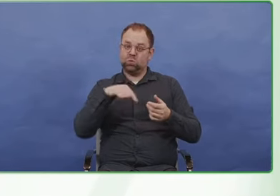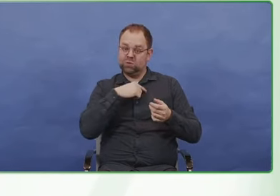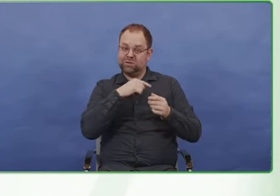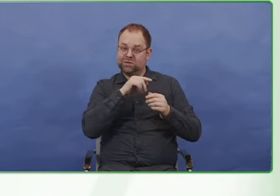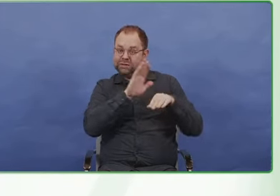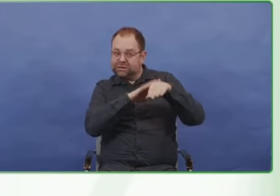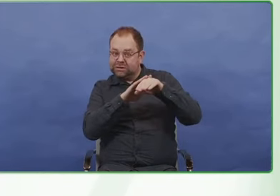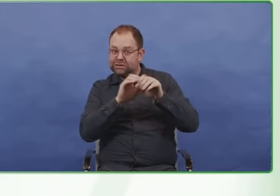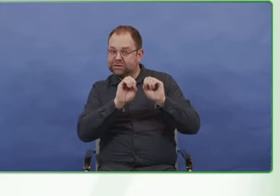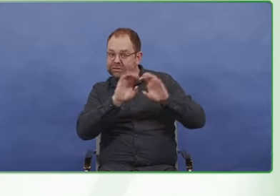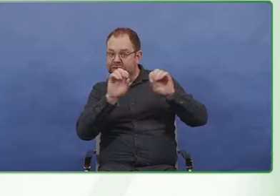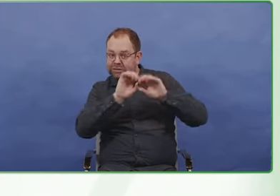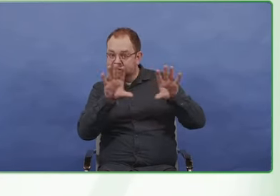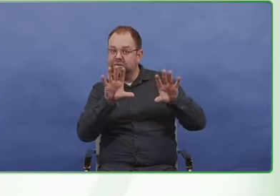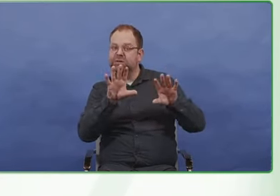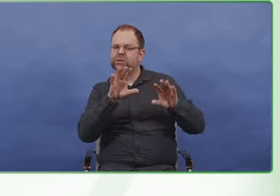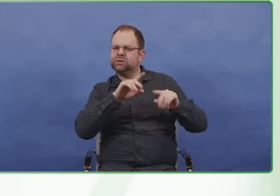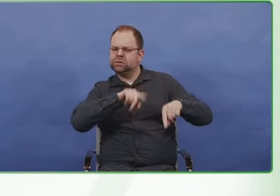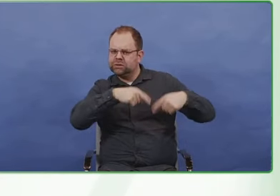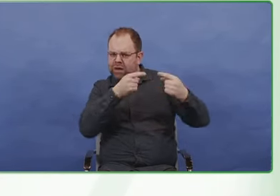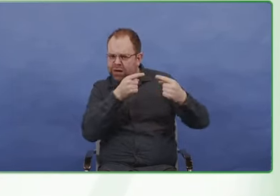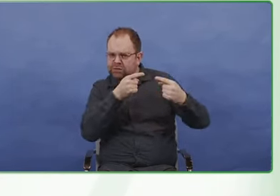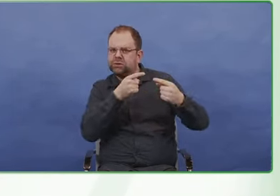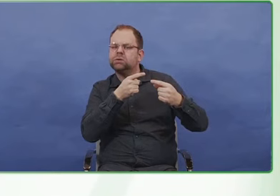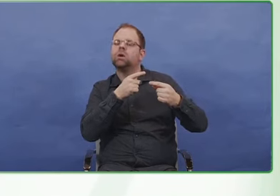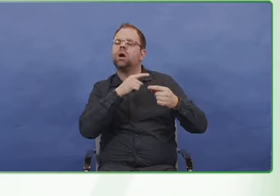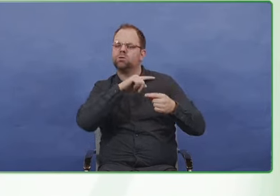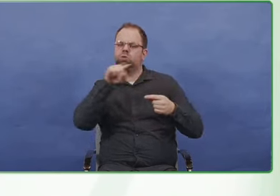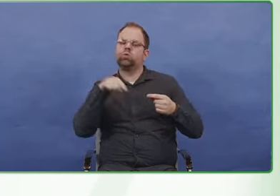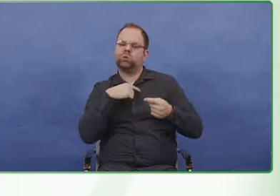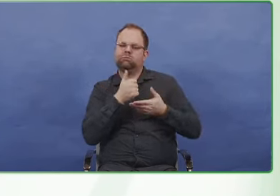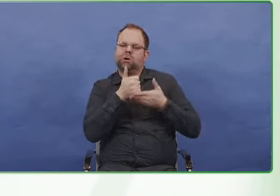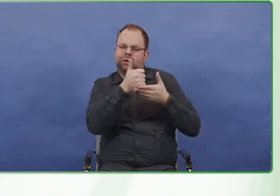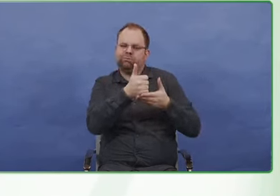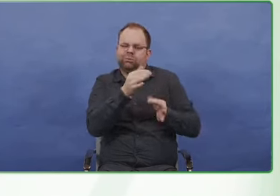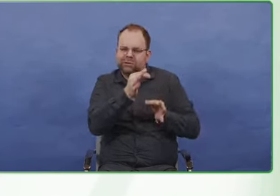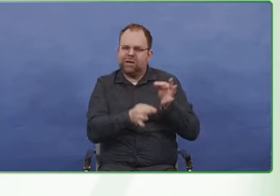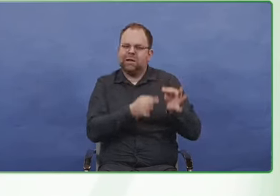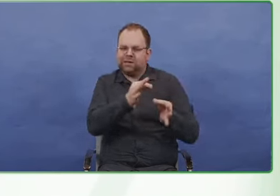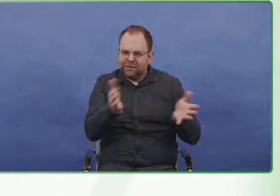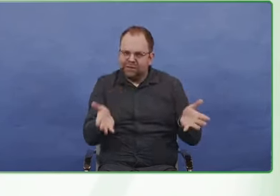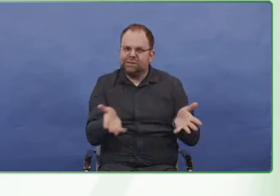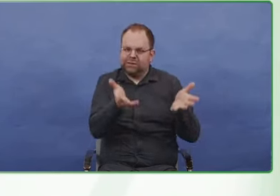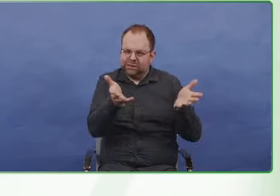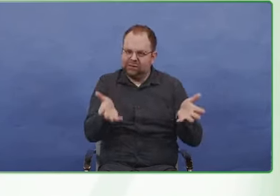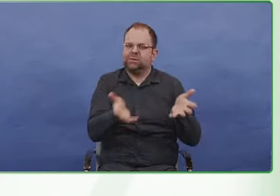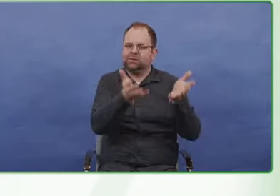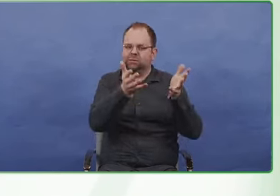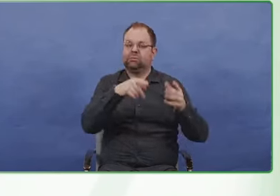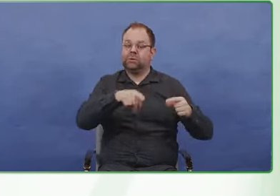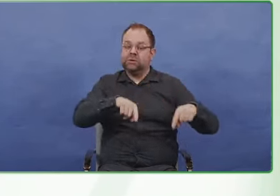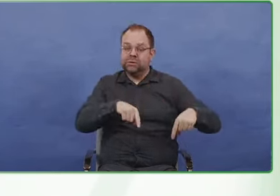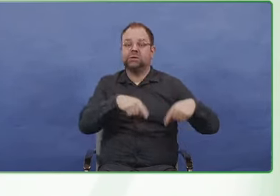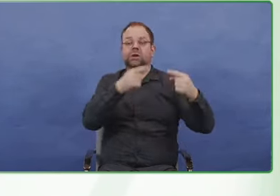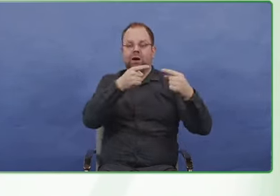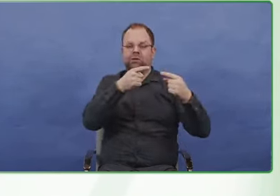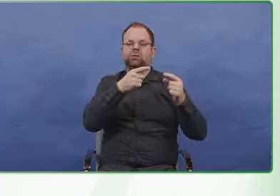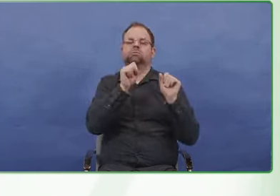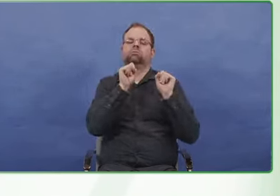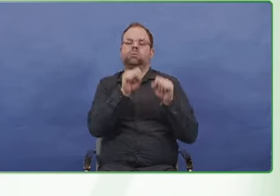Well, the strategy one is like to reinforce governance and leadership for the progressive realization of the